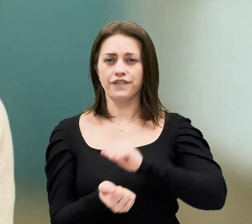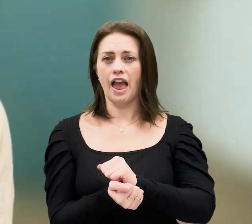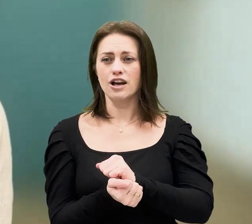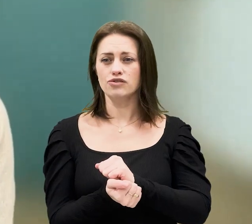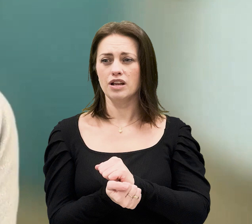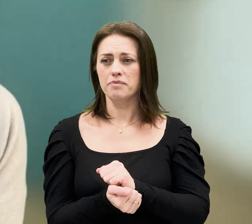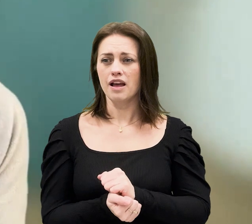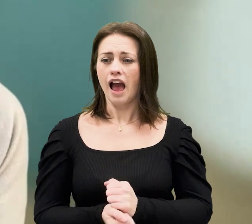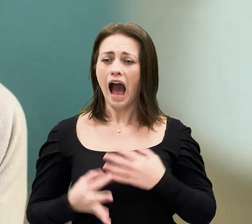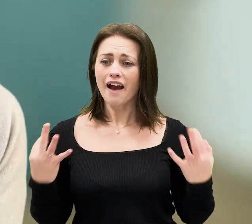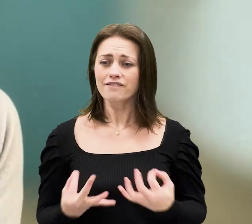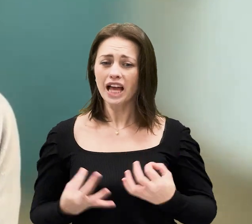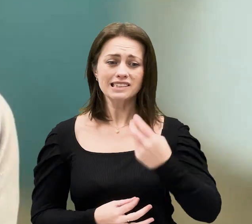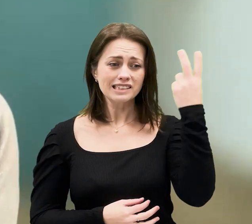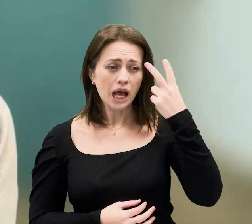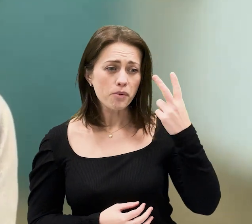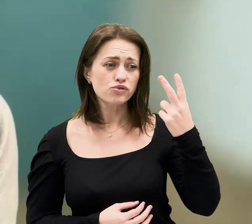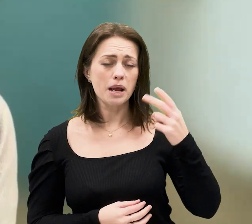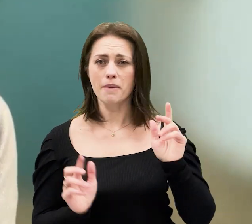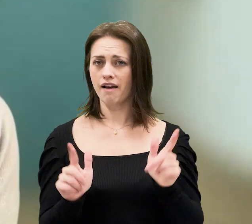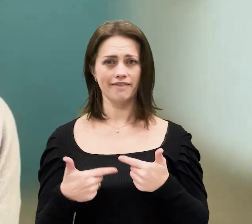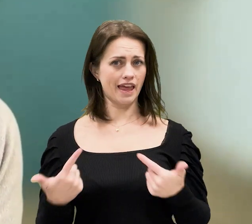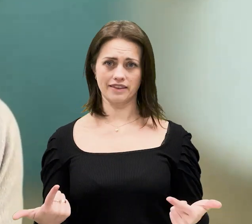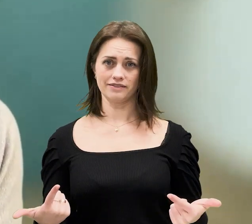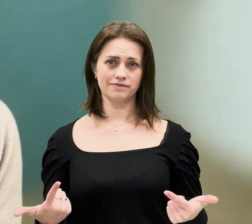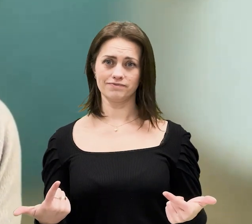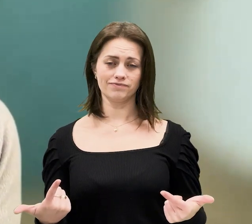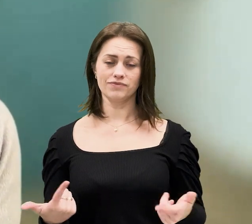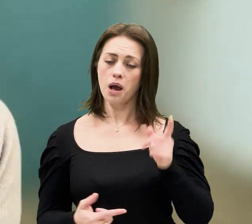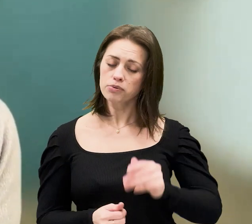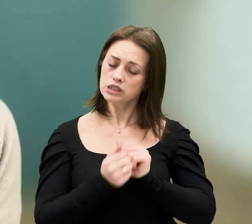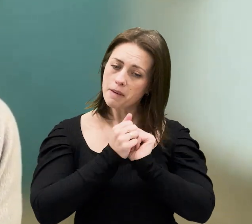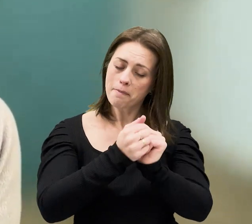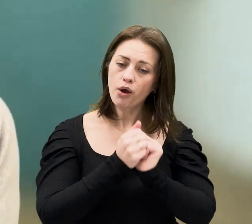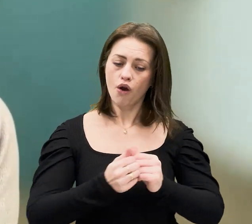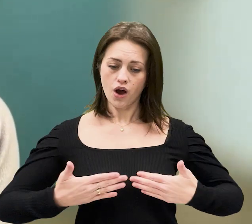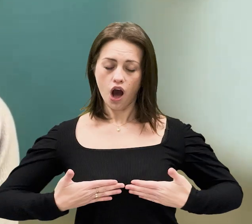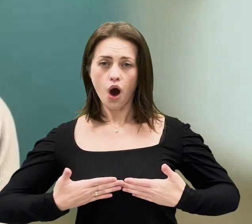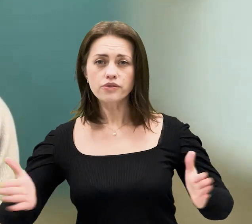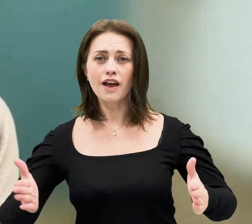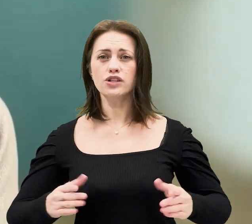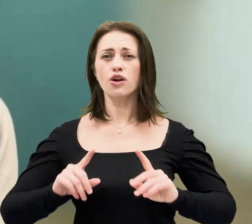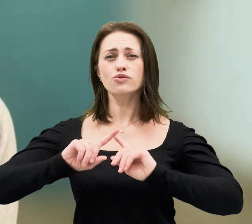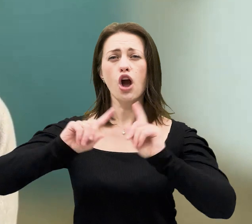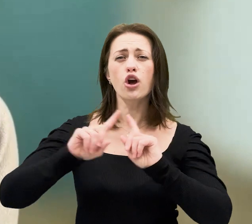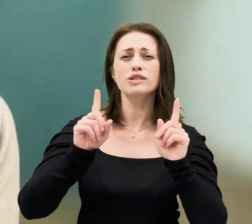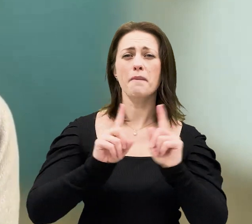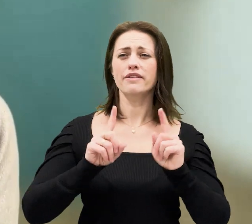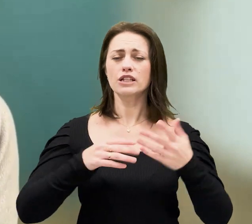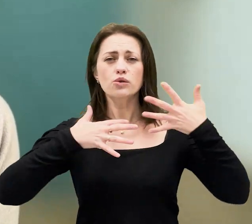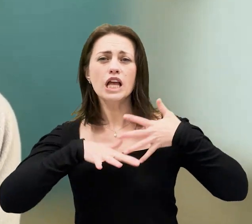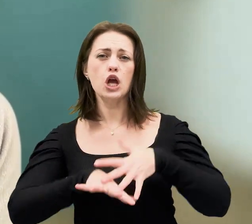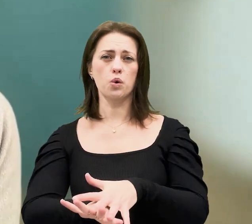confidence, but we can't take things for granted. We have to fight for the openness and for the diversity and inclusion.